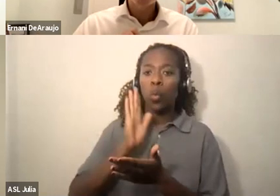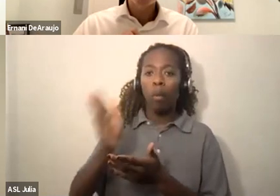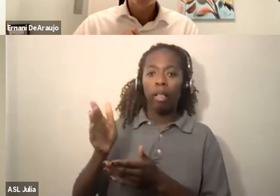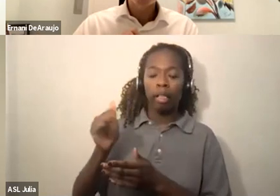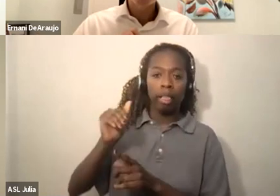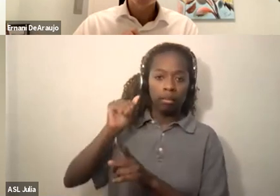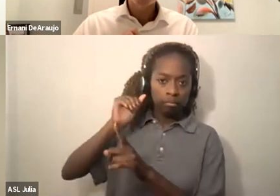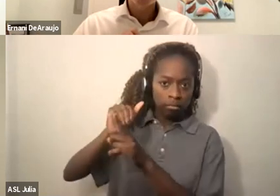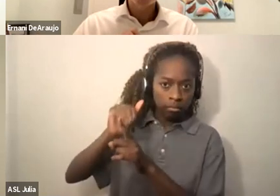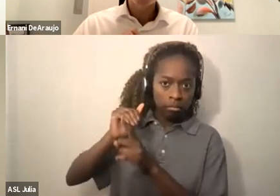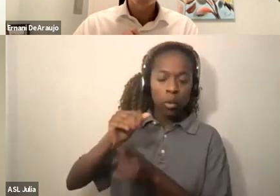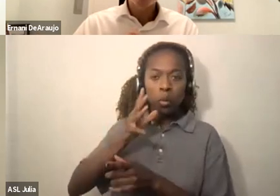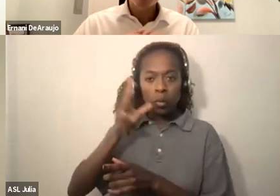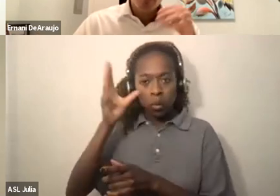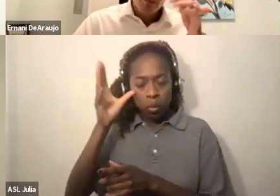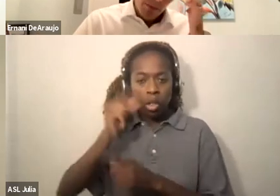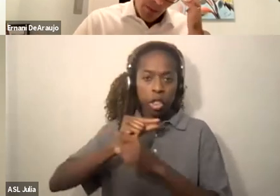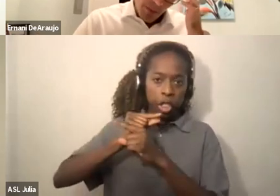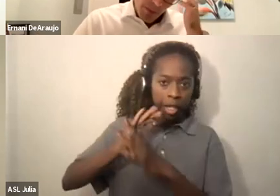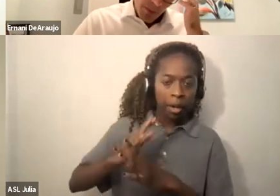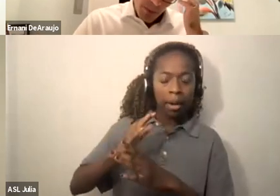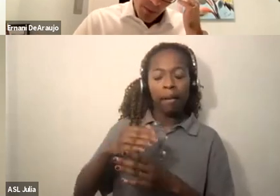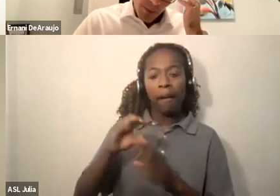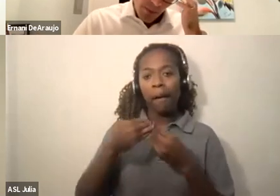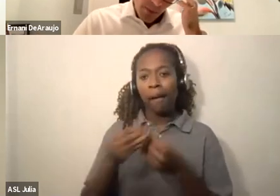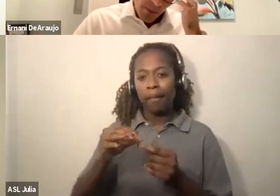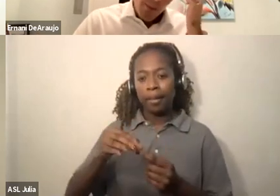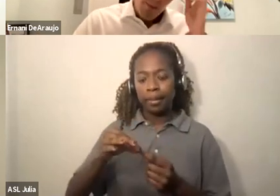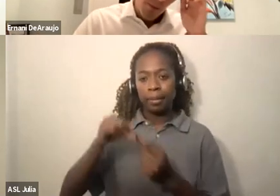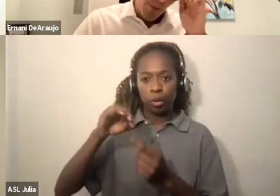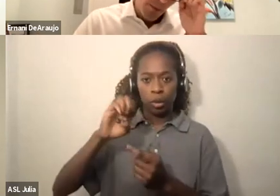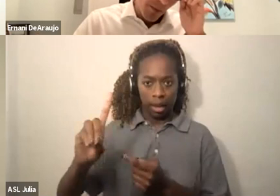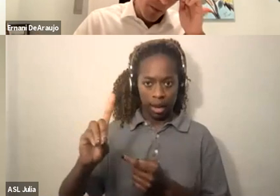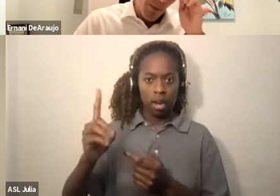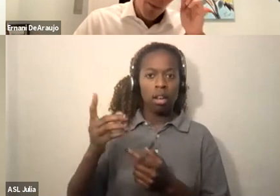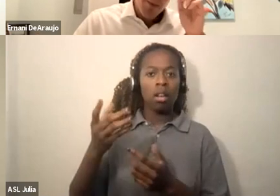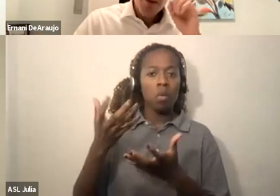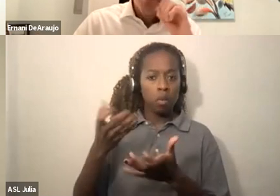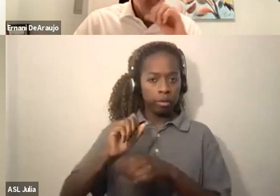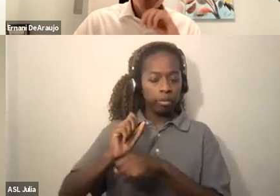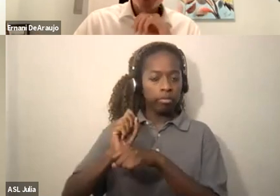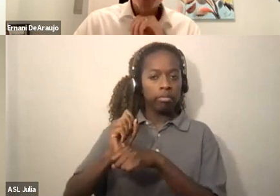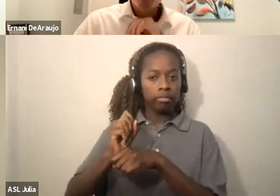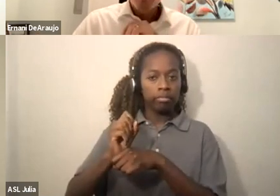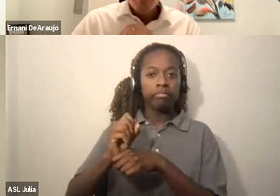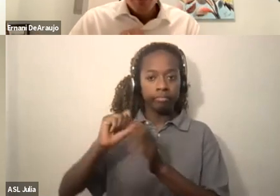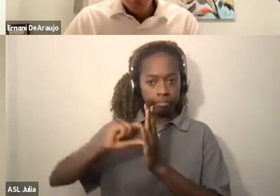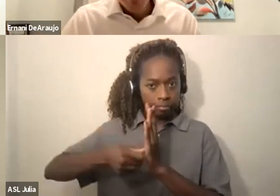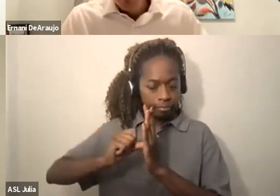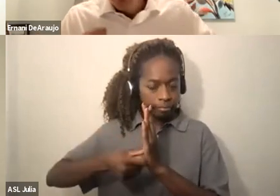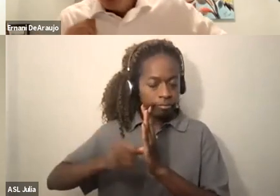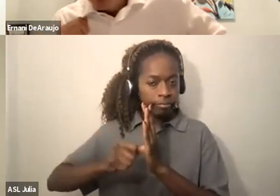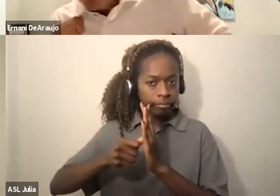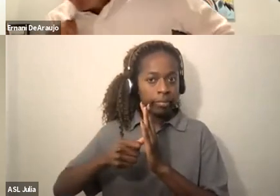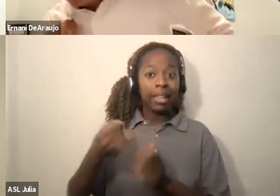services and or office of special education in order to ensure compliance and the student's code of conduct will be applied if